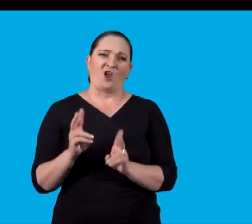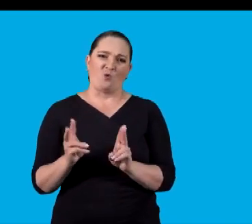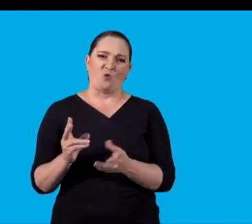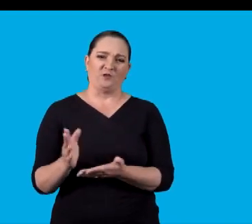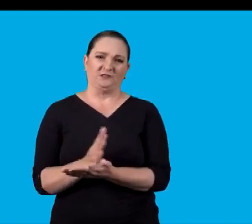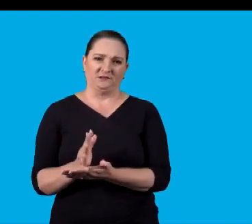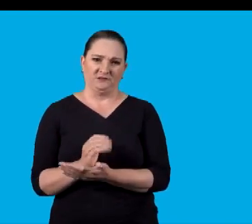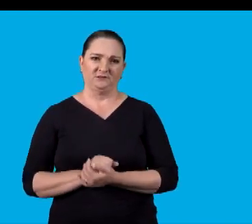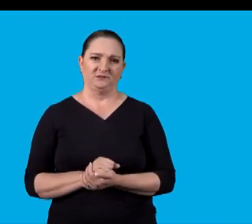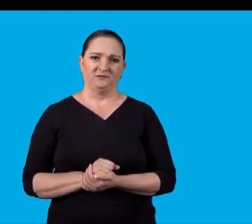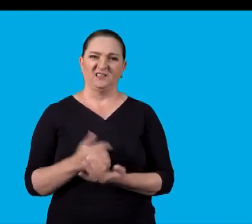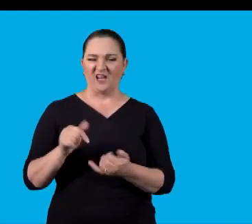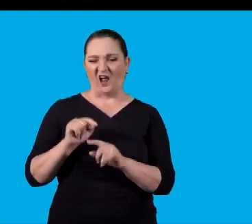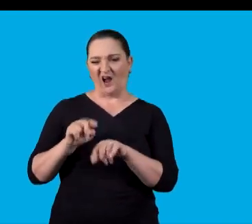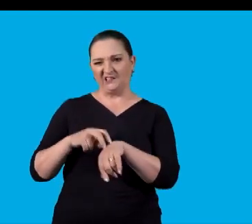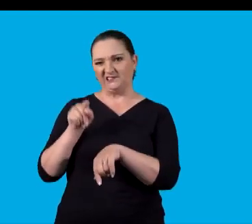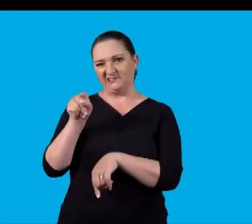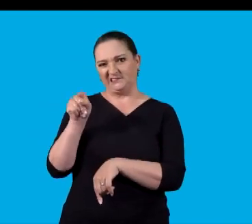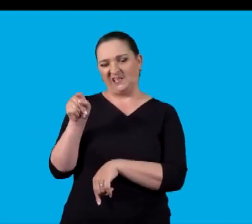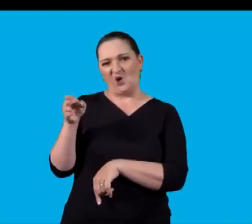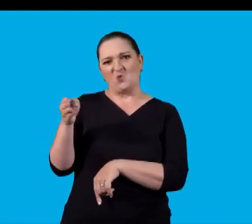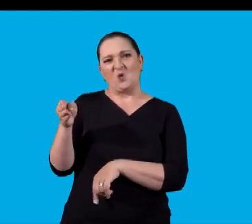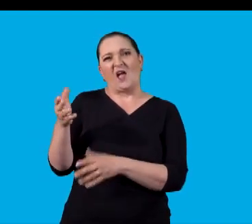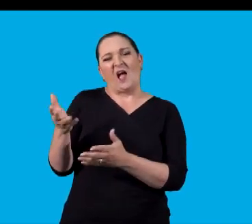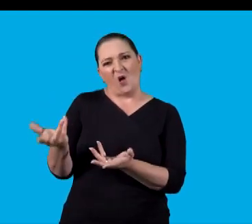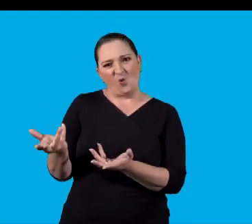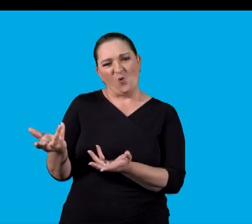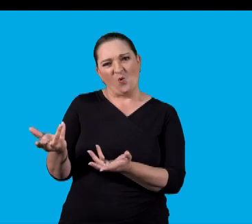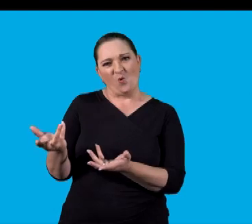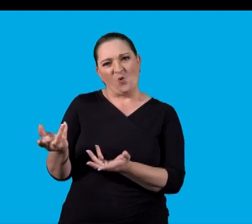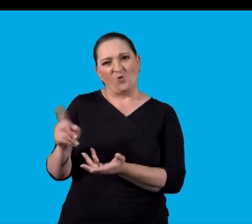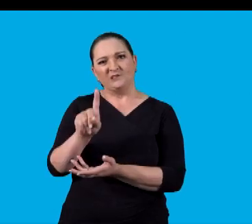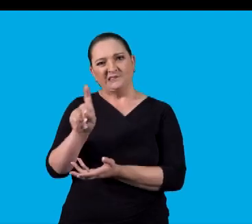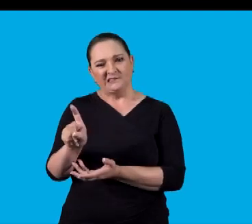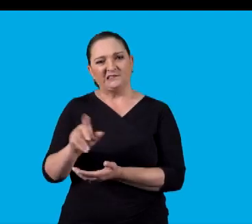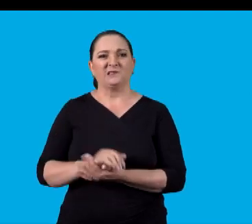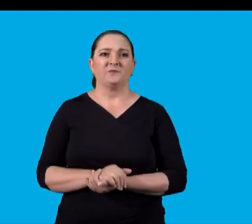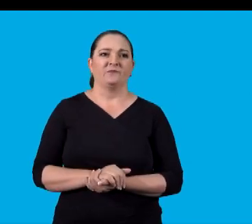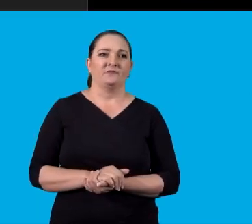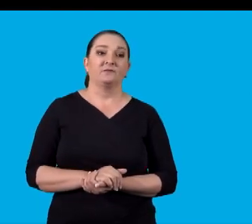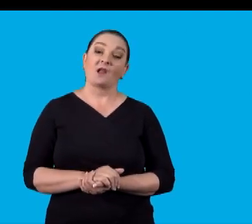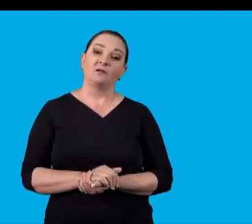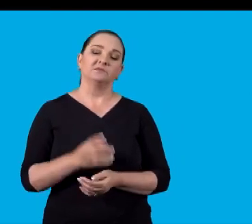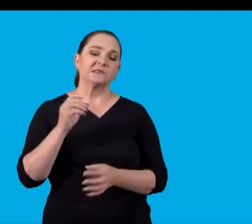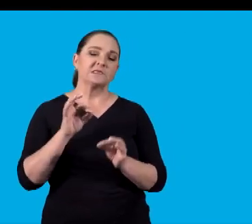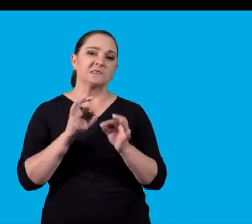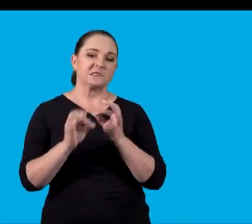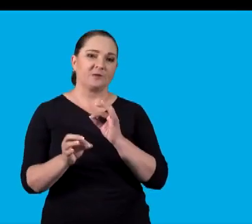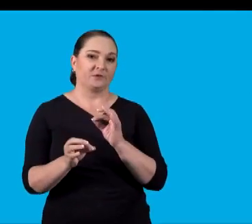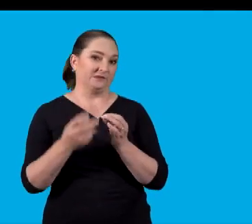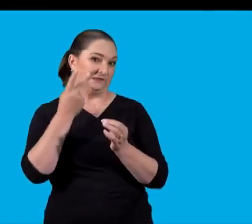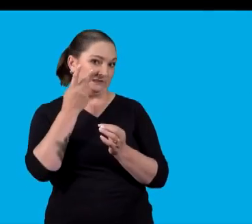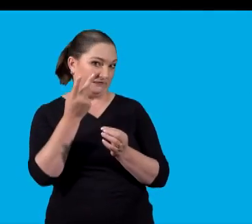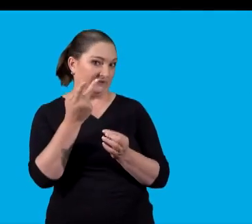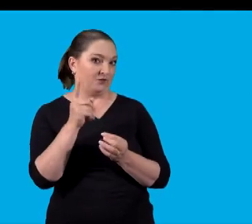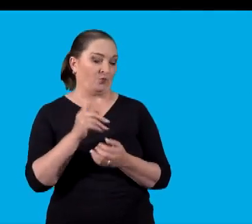But I need to get this figure here. How do I get that one? To get that one, it's quite simple.